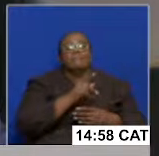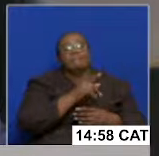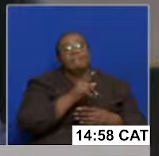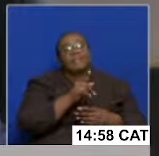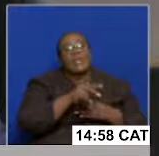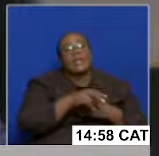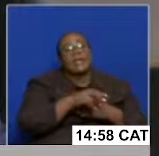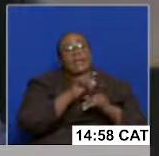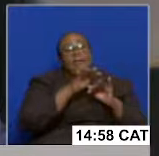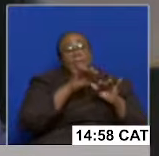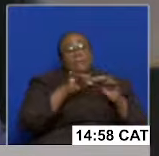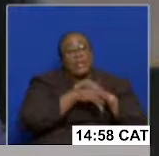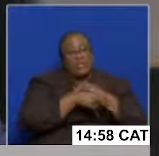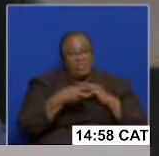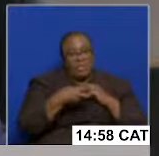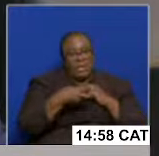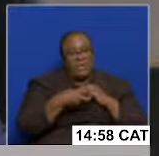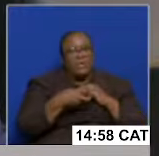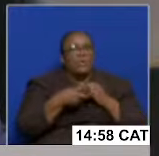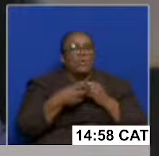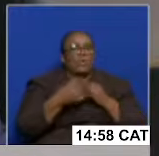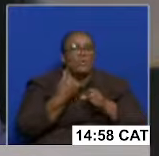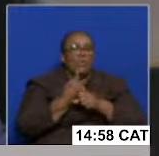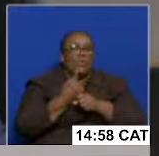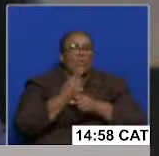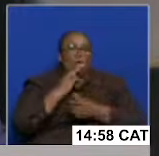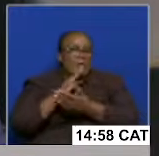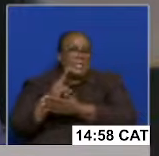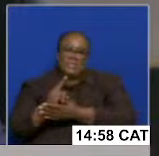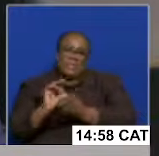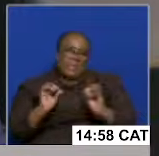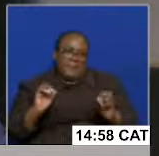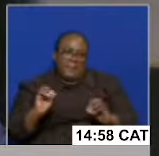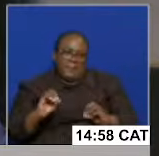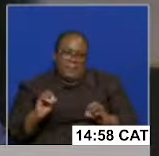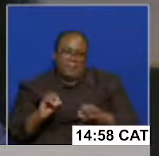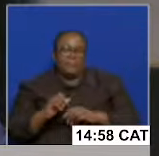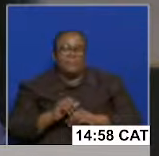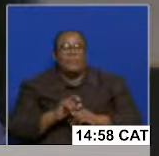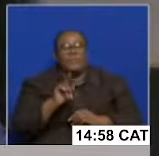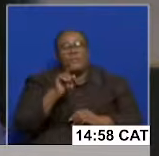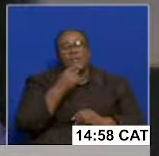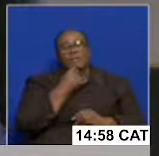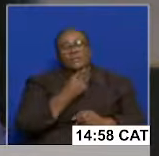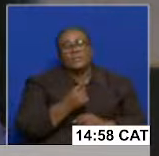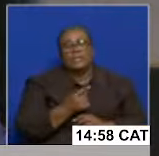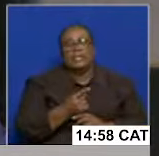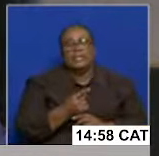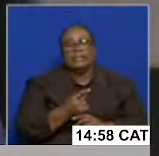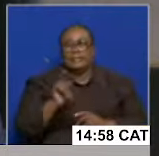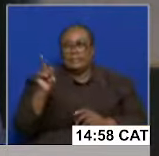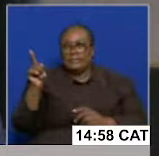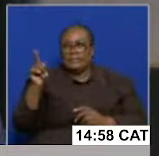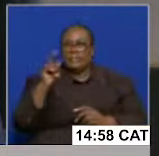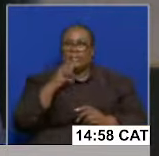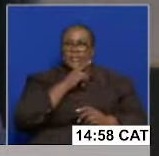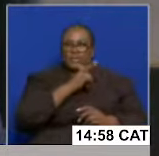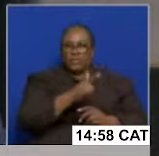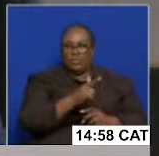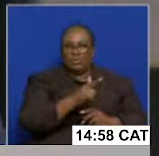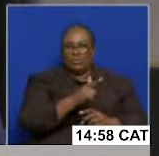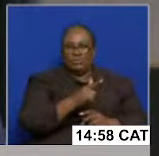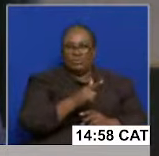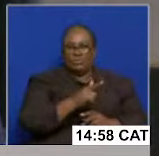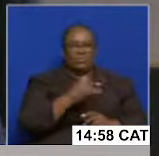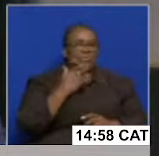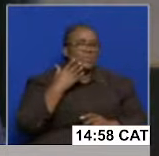you were told by Mr. Simon about these stones, I think you said about 6 months previously,